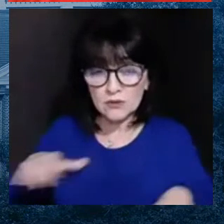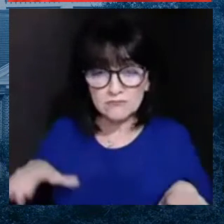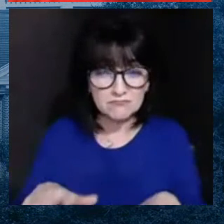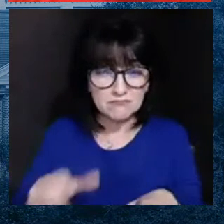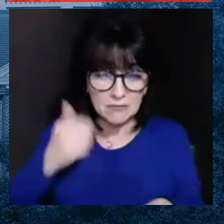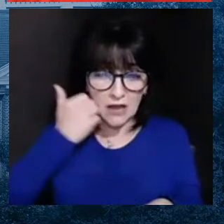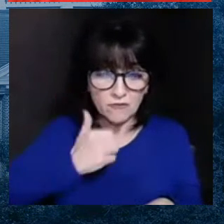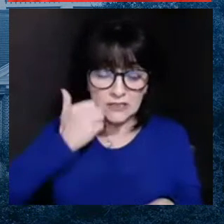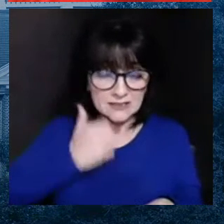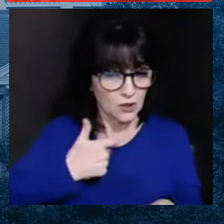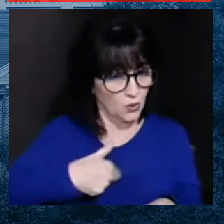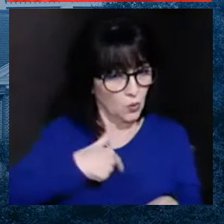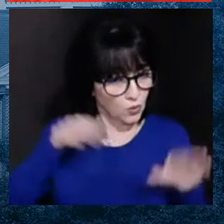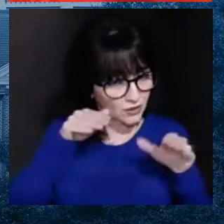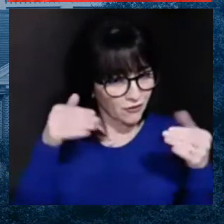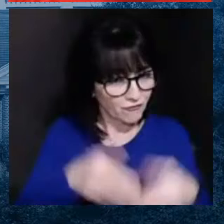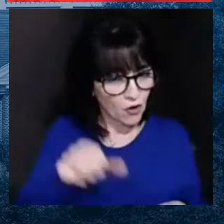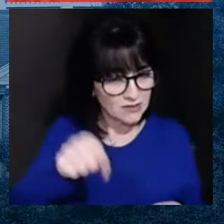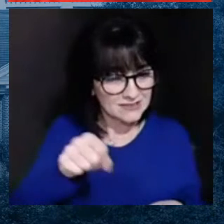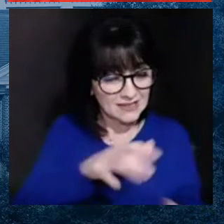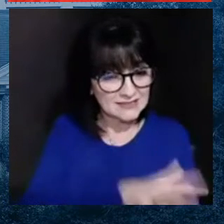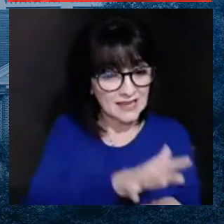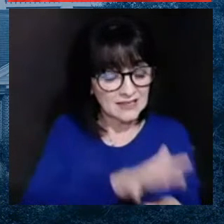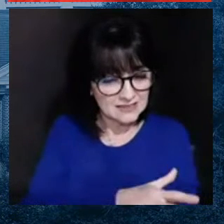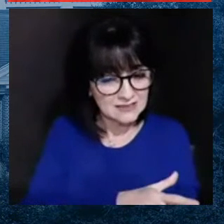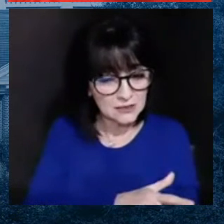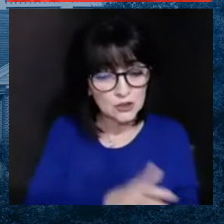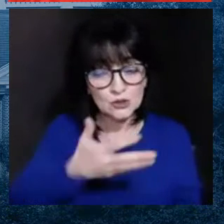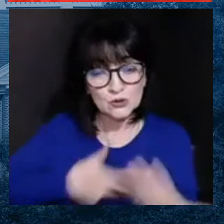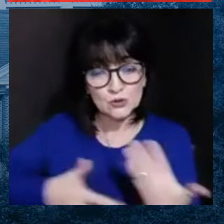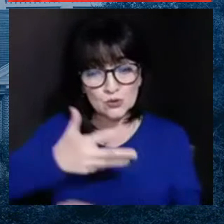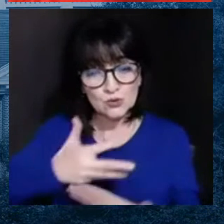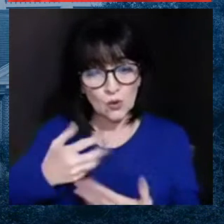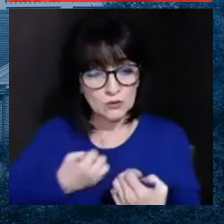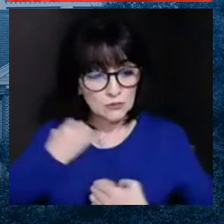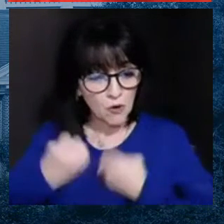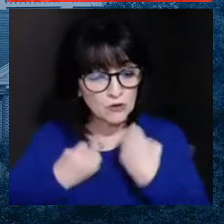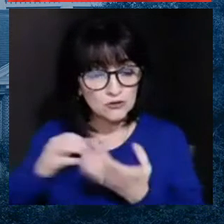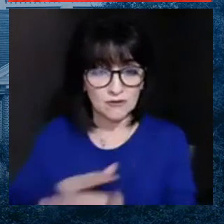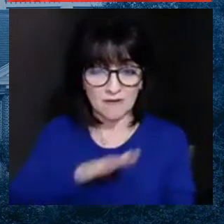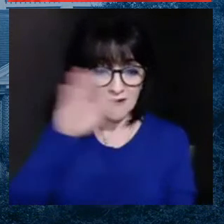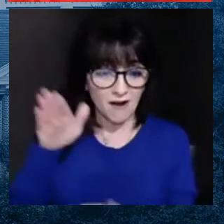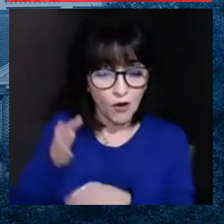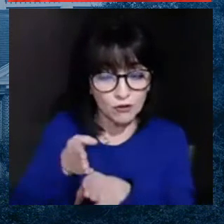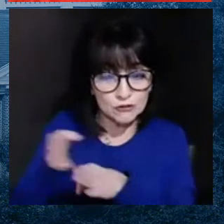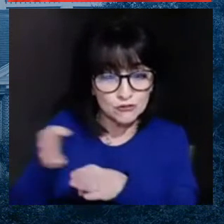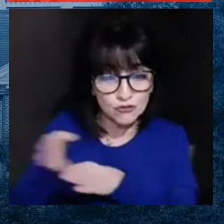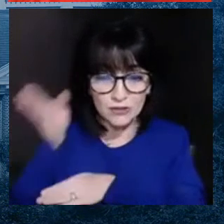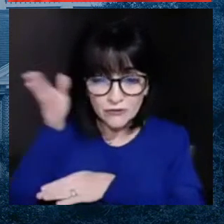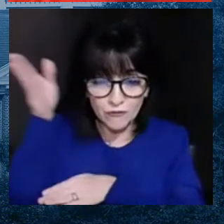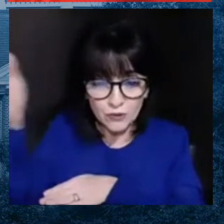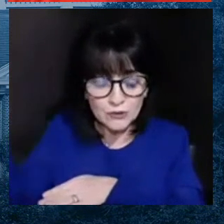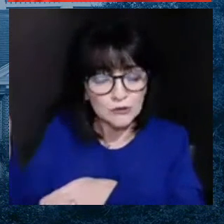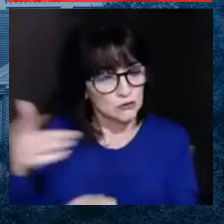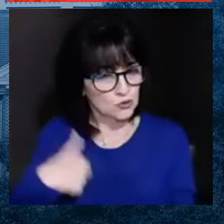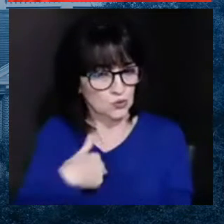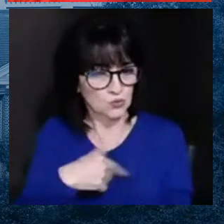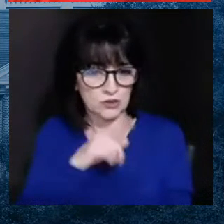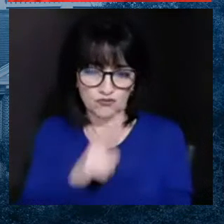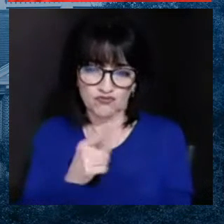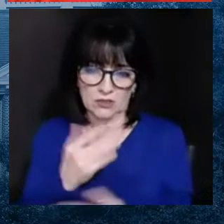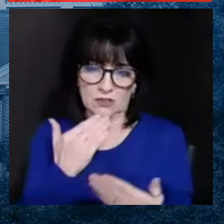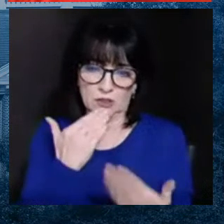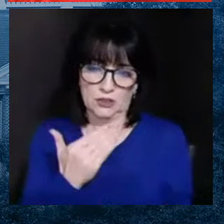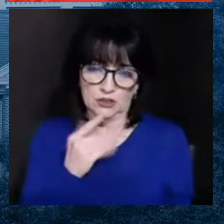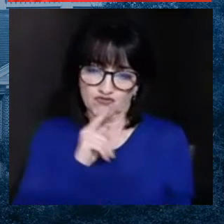on academic, the social, emotional, college and career. And we just really appreciate all of your support for